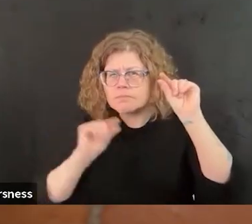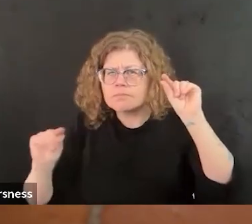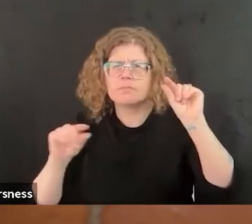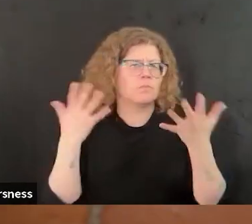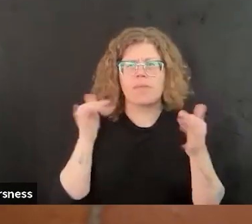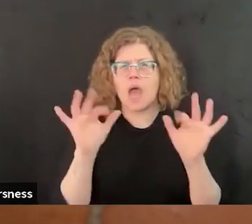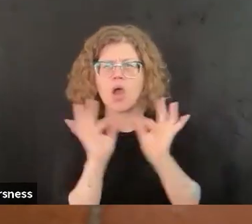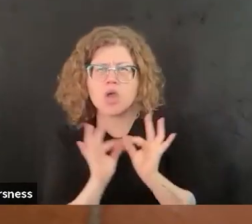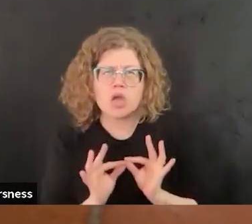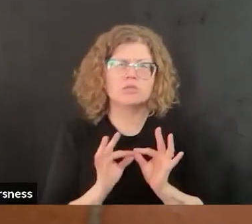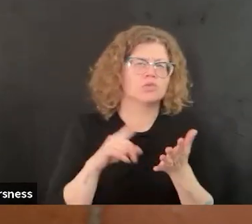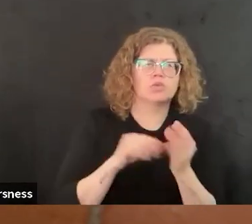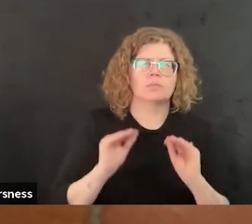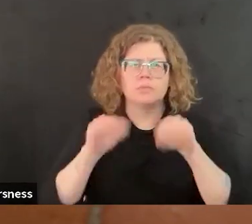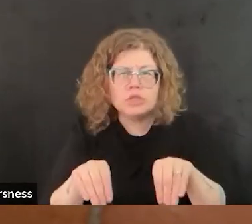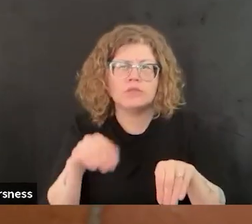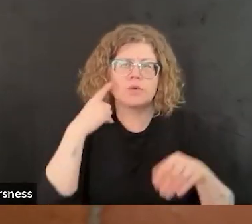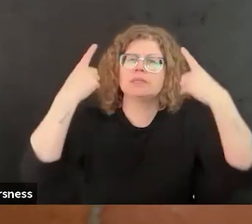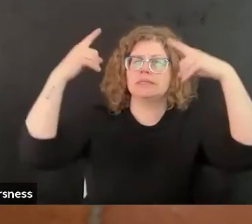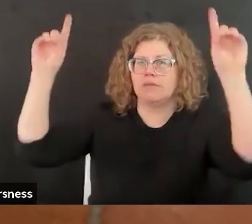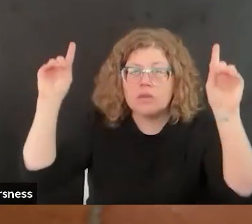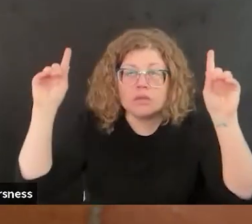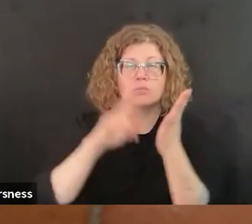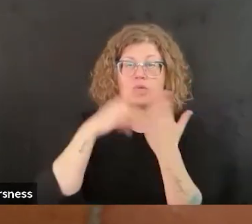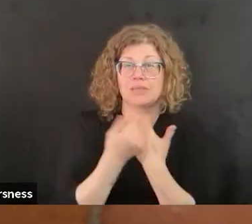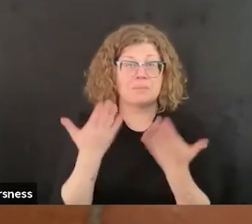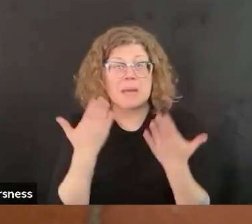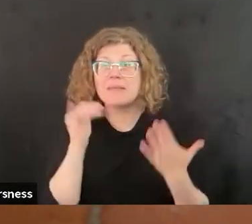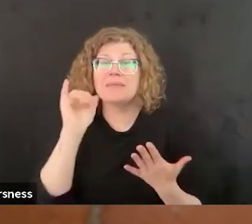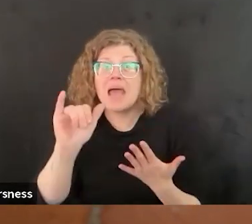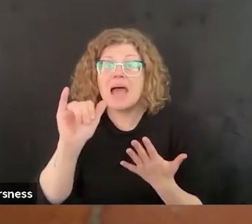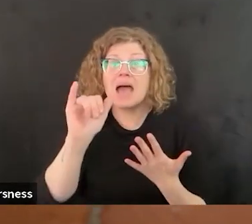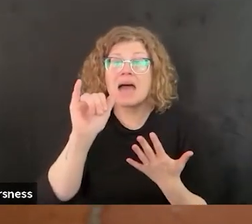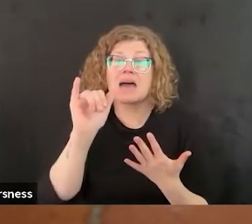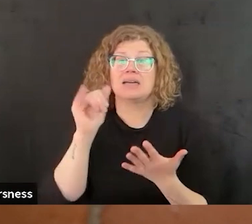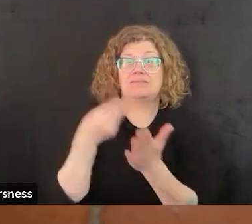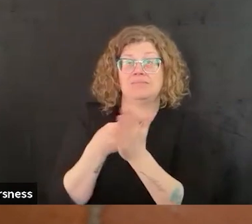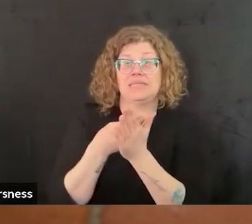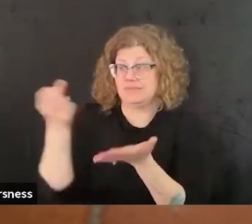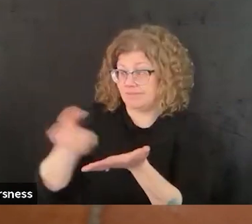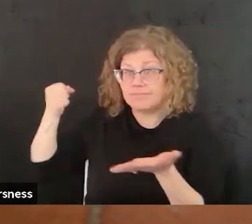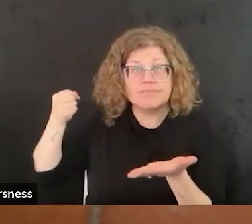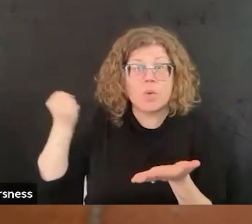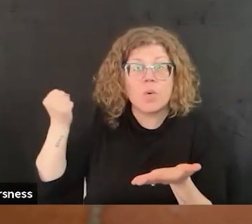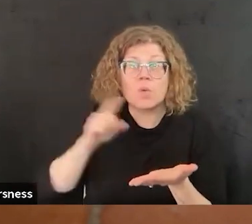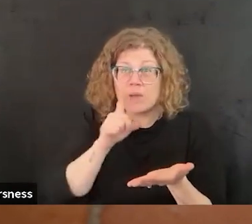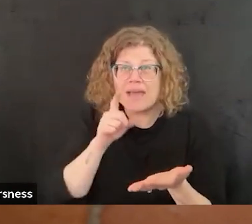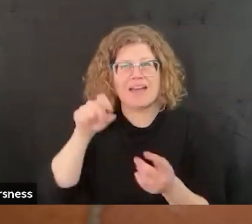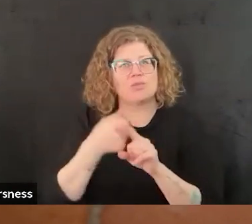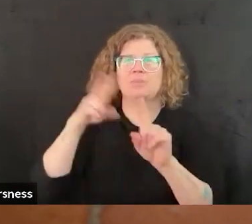that will cost money in order to make this project happen that might not be directly related to the delivery of the art